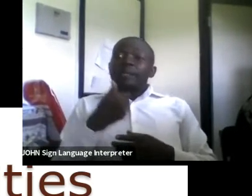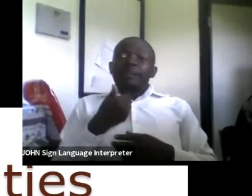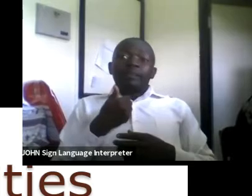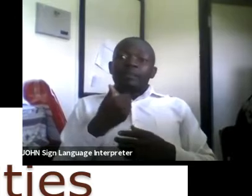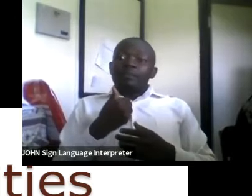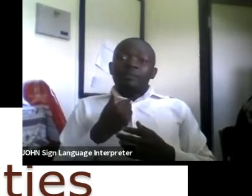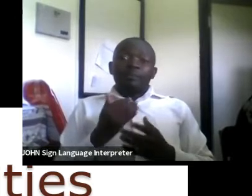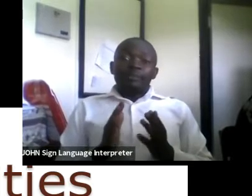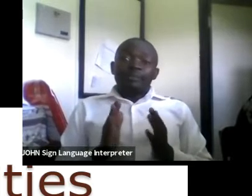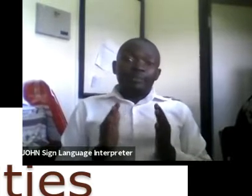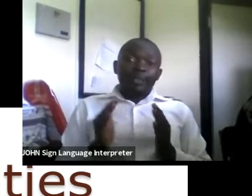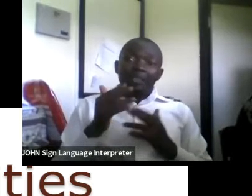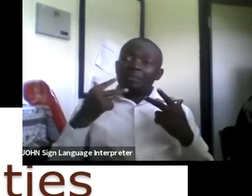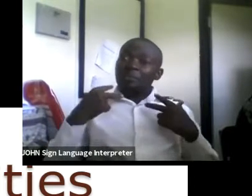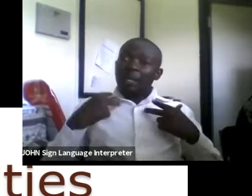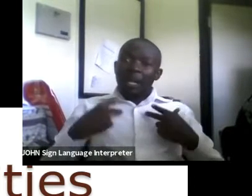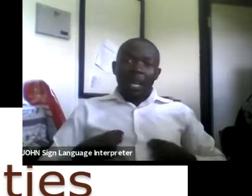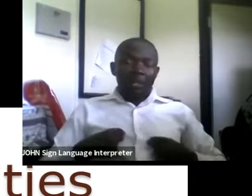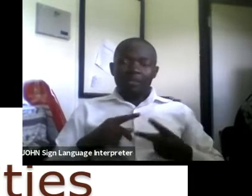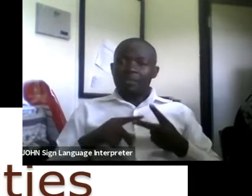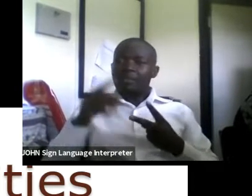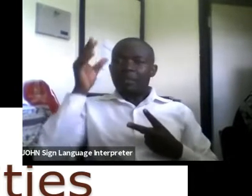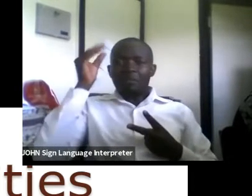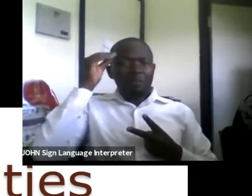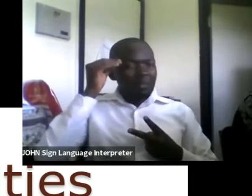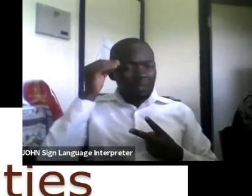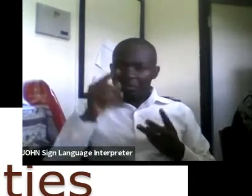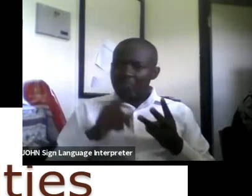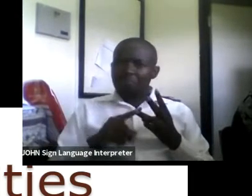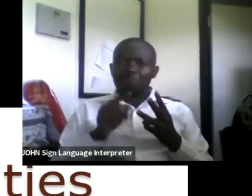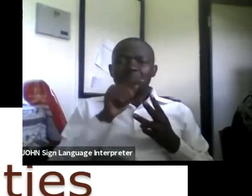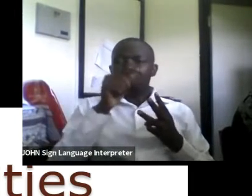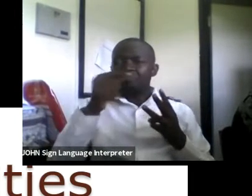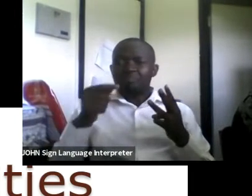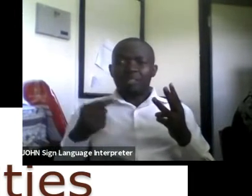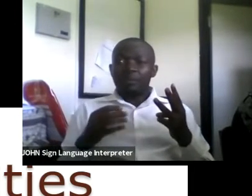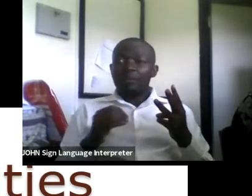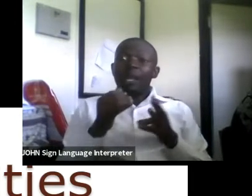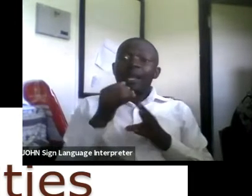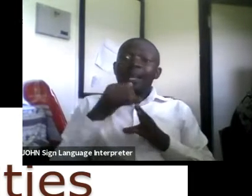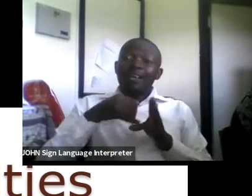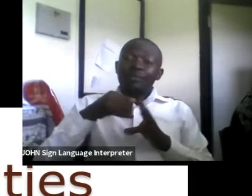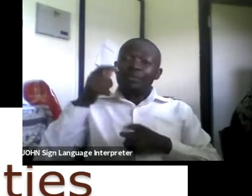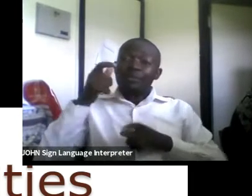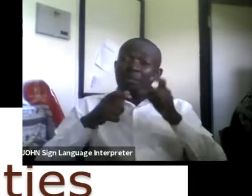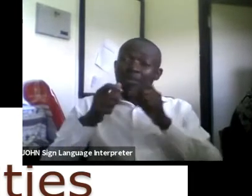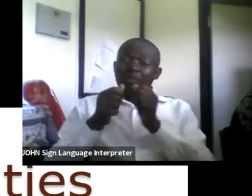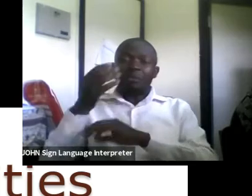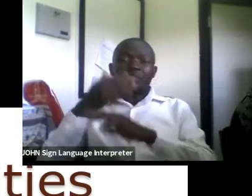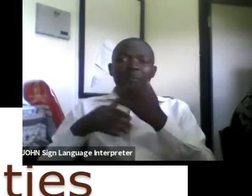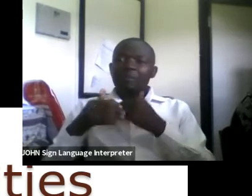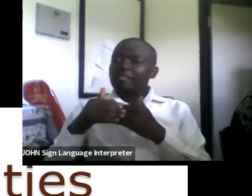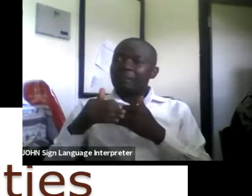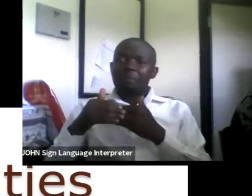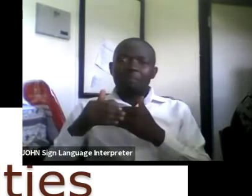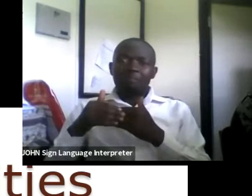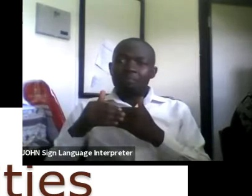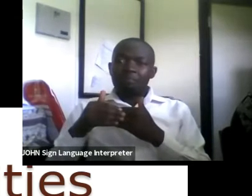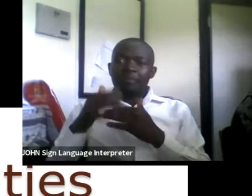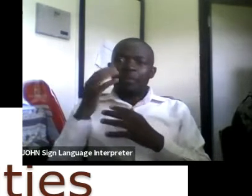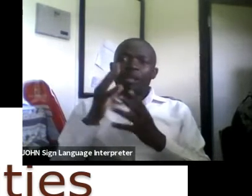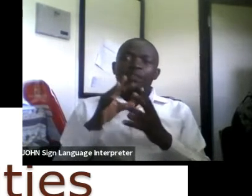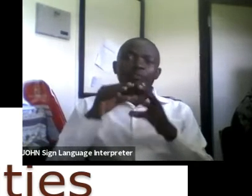to health, education, livelihoods, and overall inclusion of people with disabilities into the